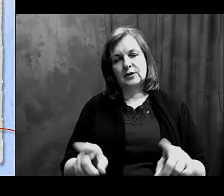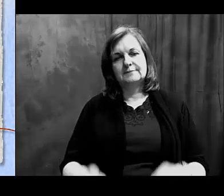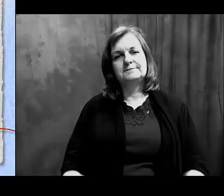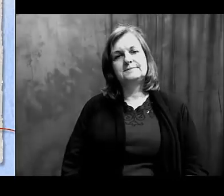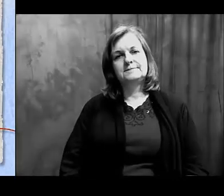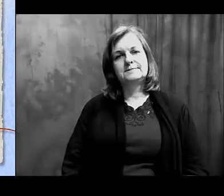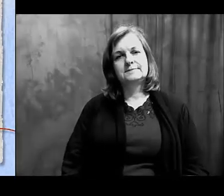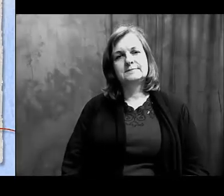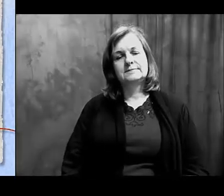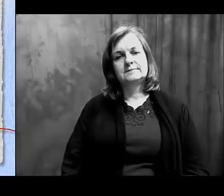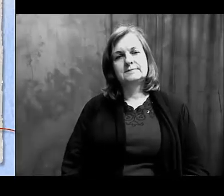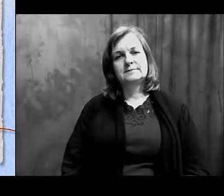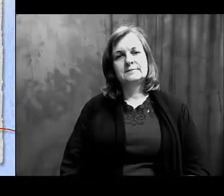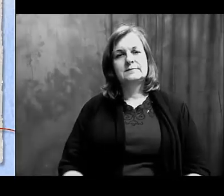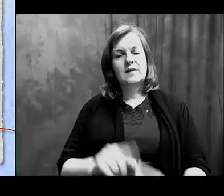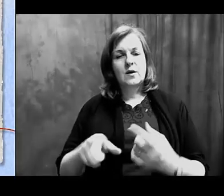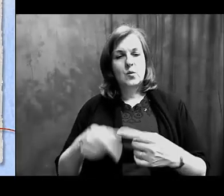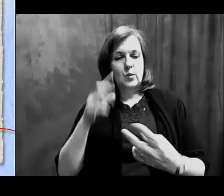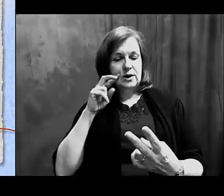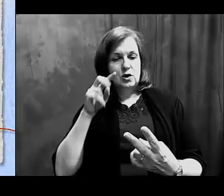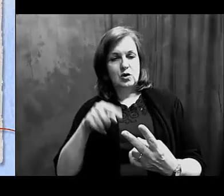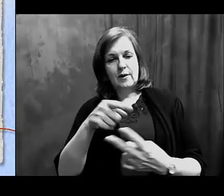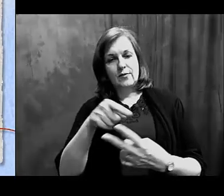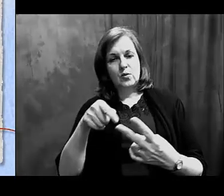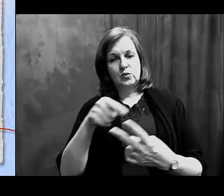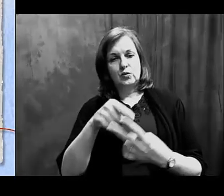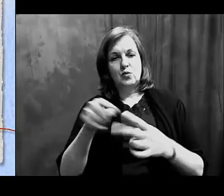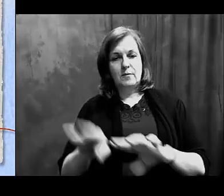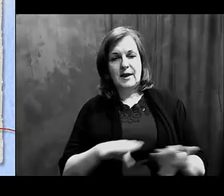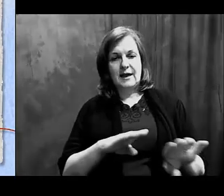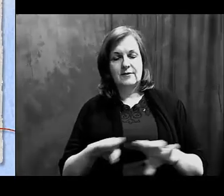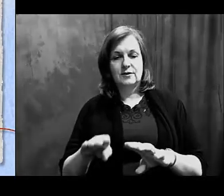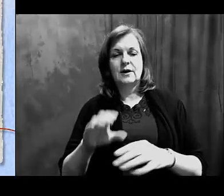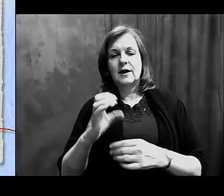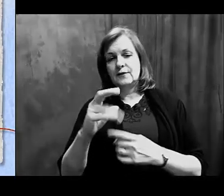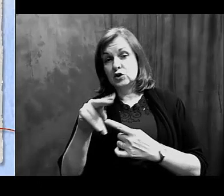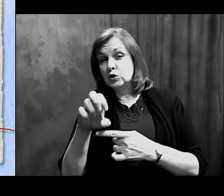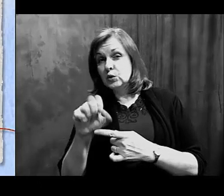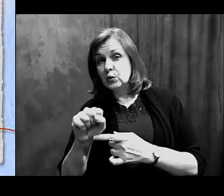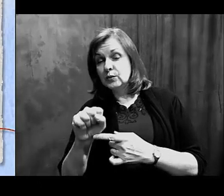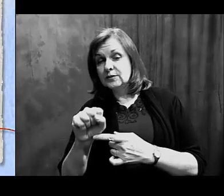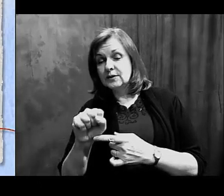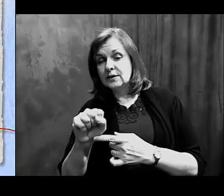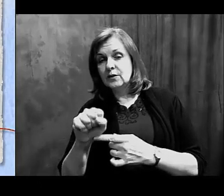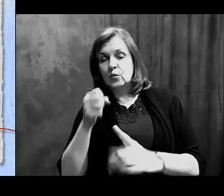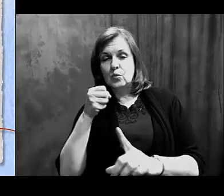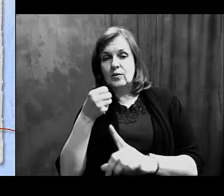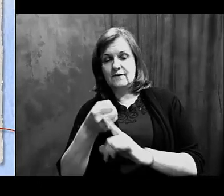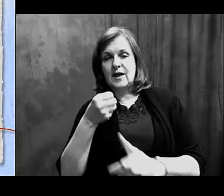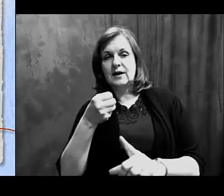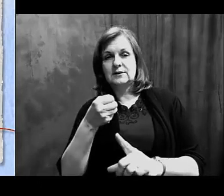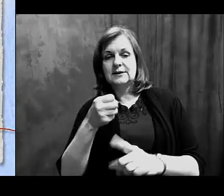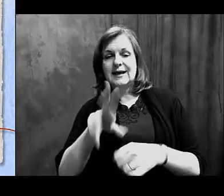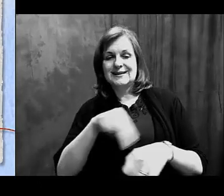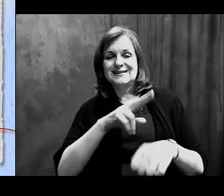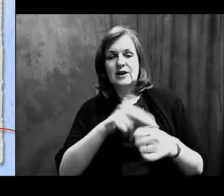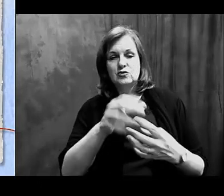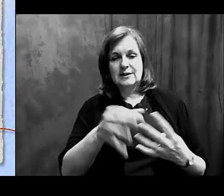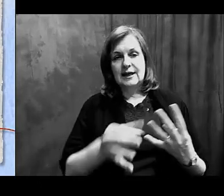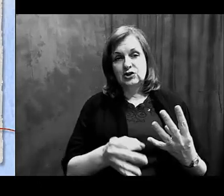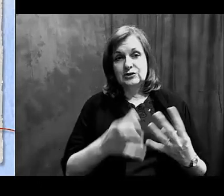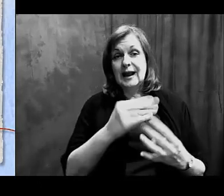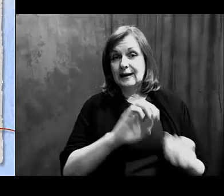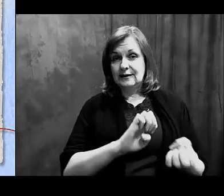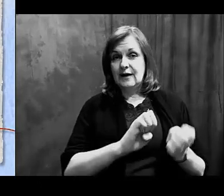different. And when we look at them over time, we know that those kinds of cues are going to have huge effects on not only natural selection,